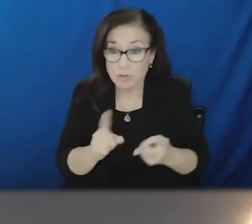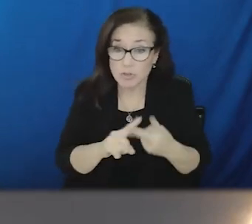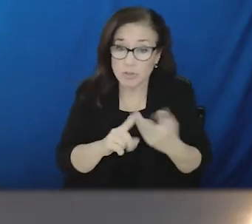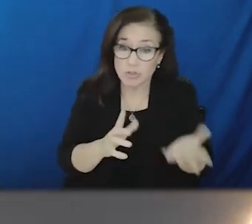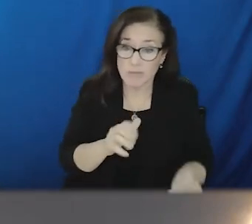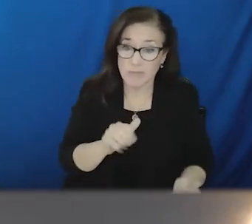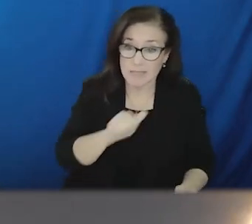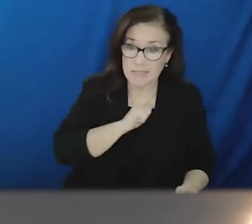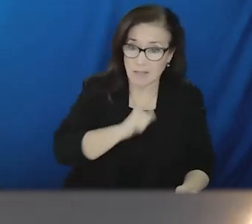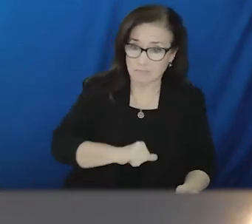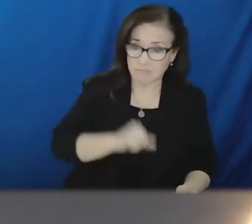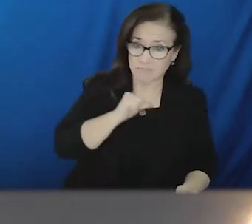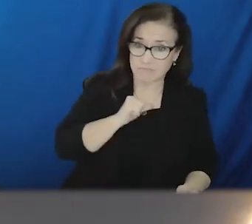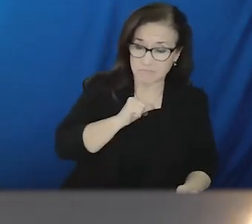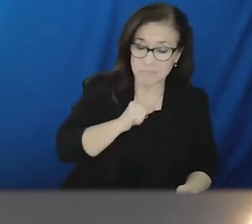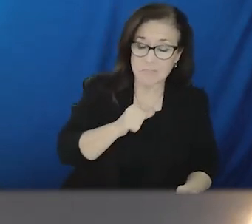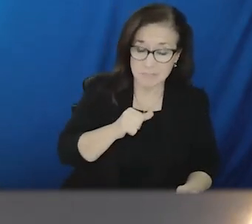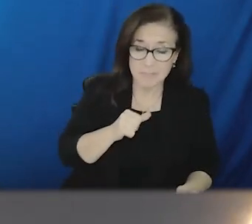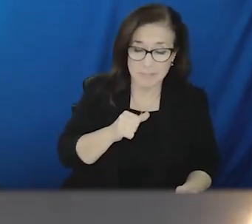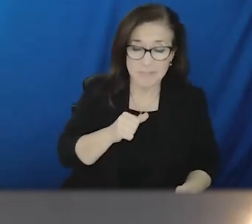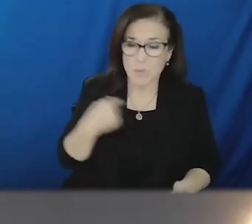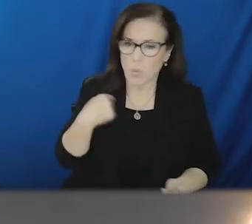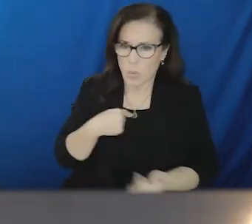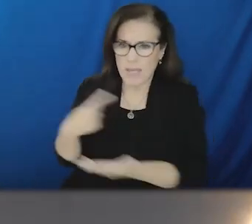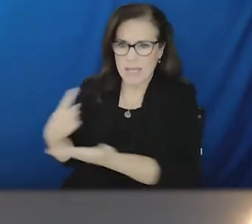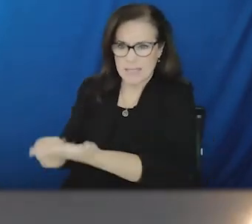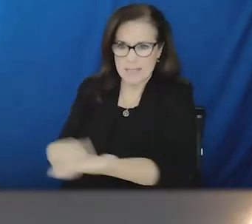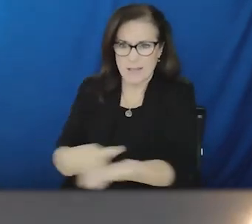during the work groups, the